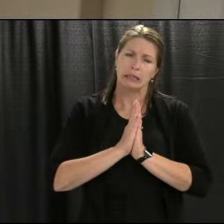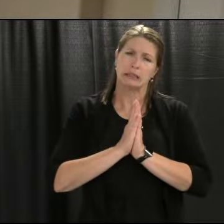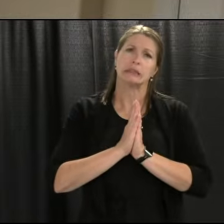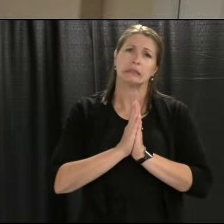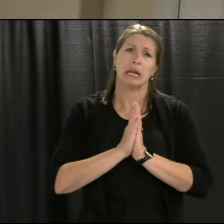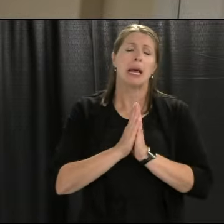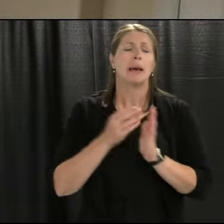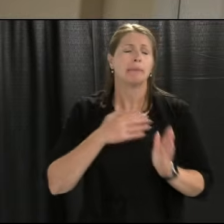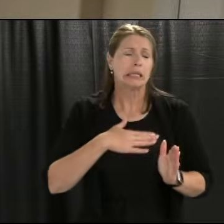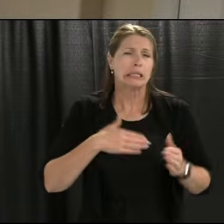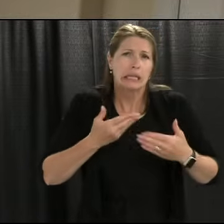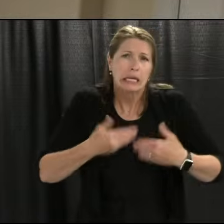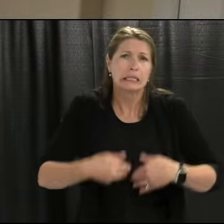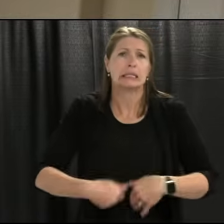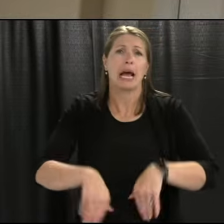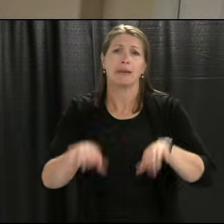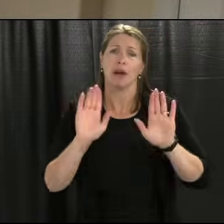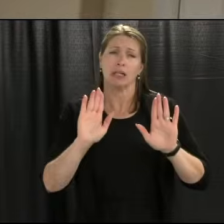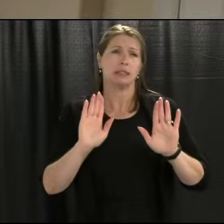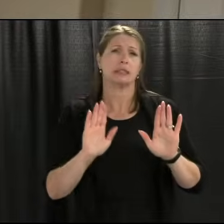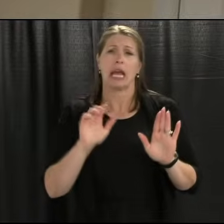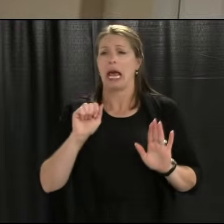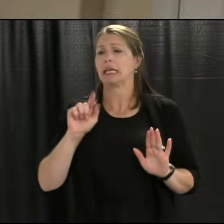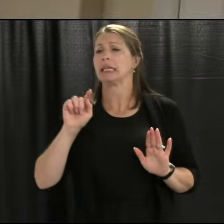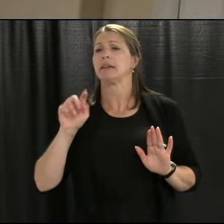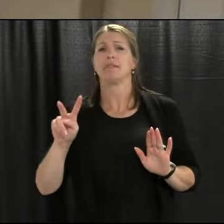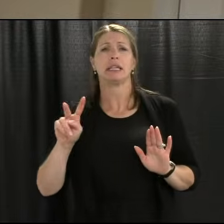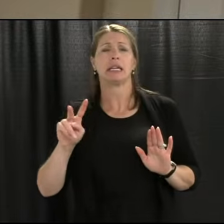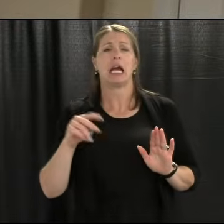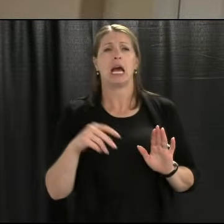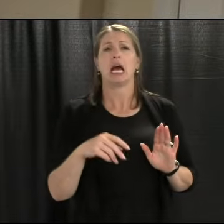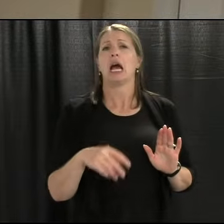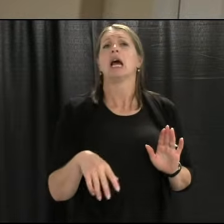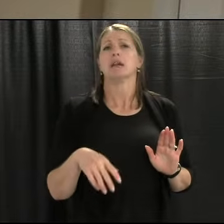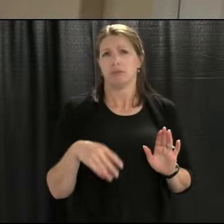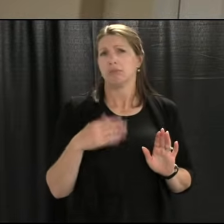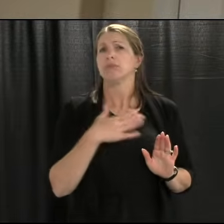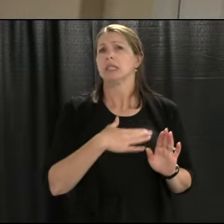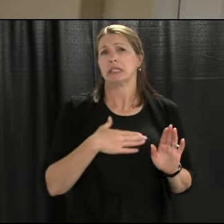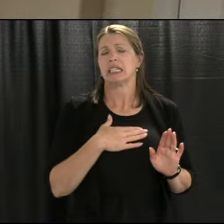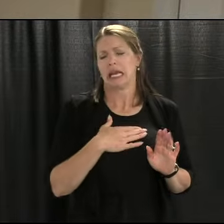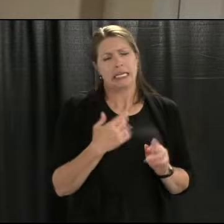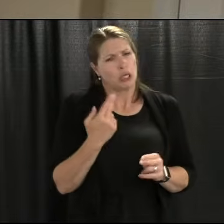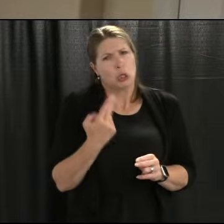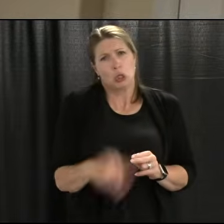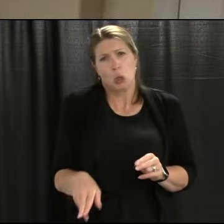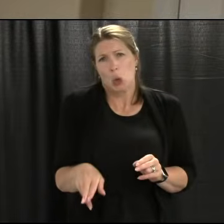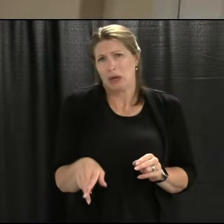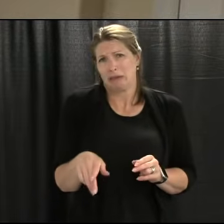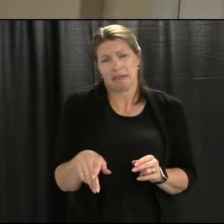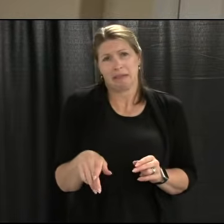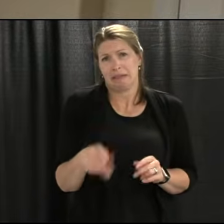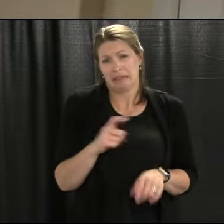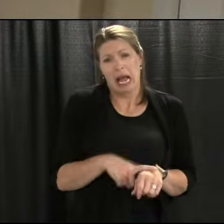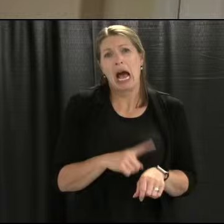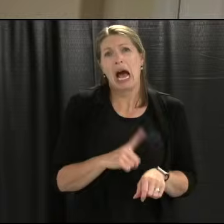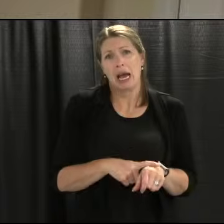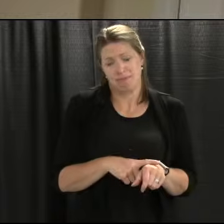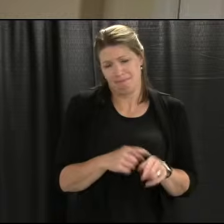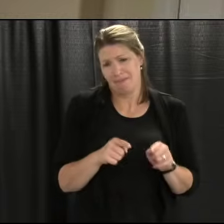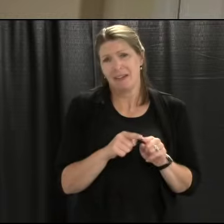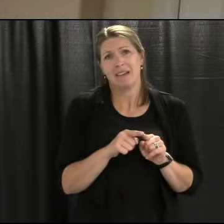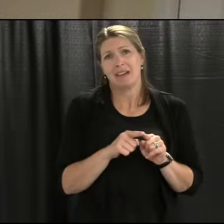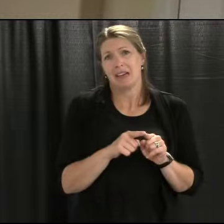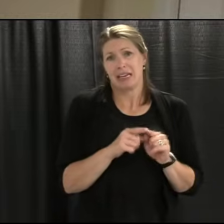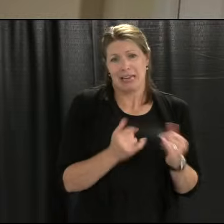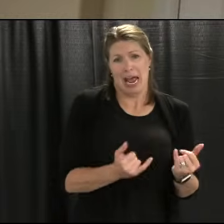indices are very high or extreme, we will be banning ATVs on forested roads. And so far,